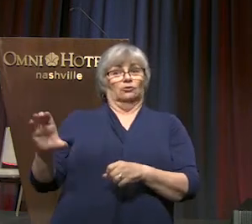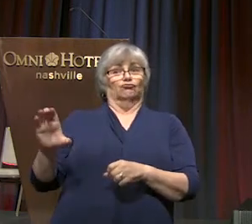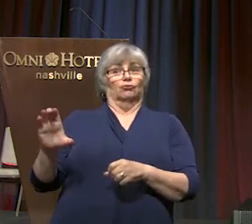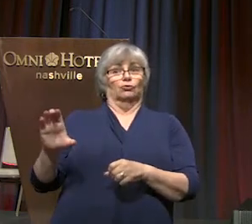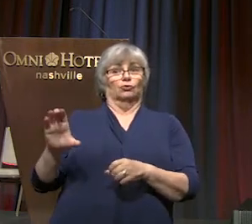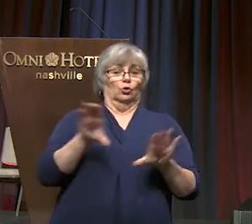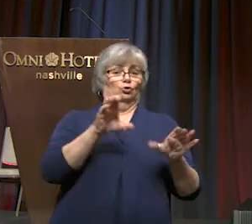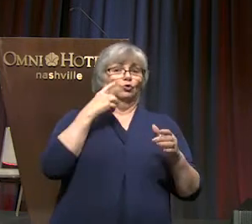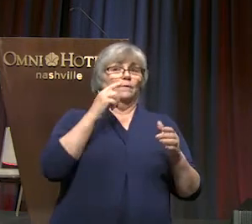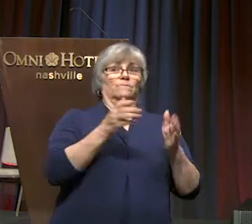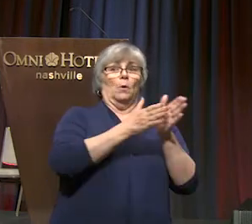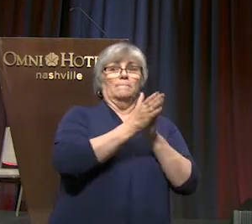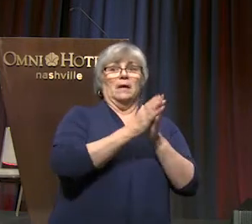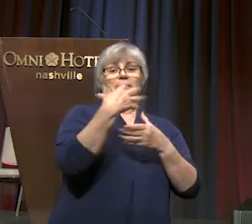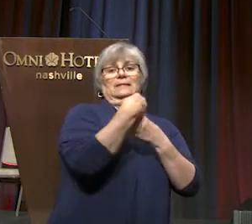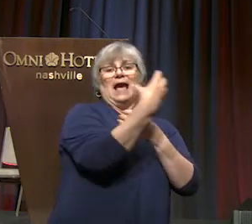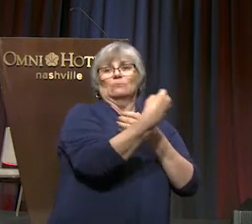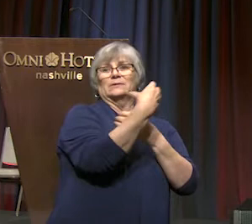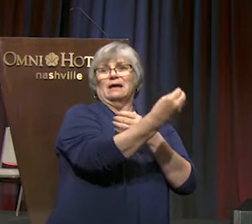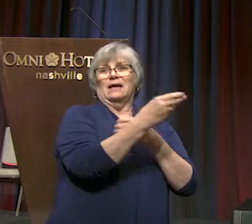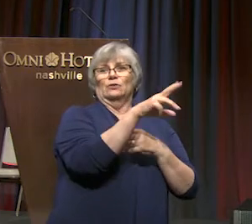Methodists outside the US.